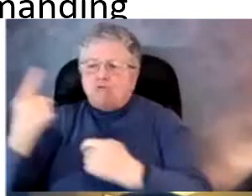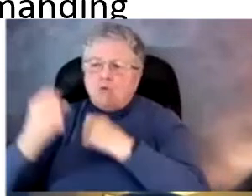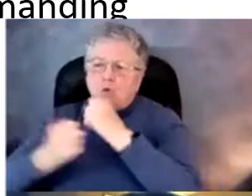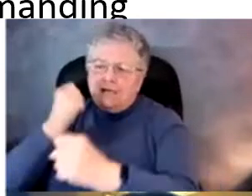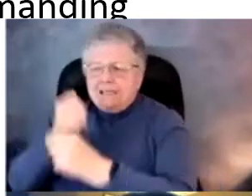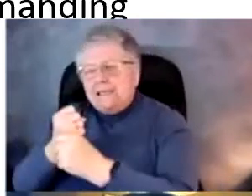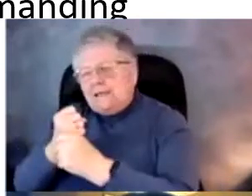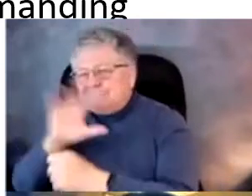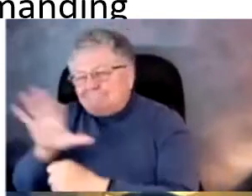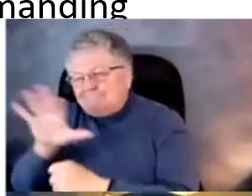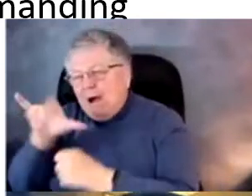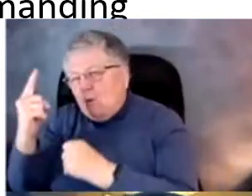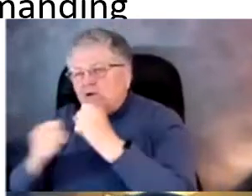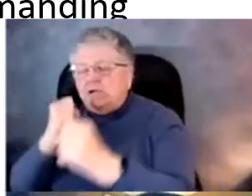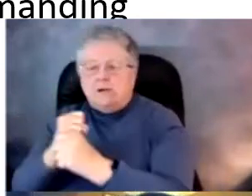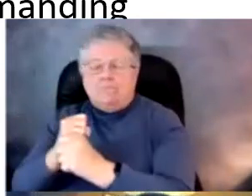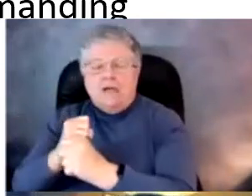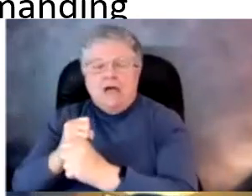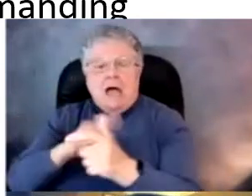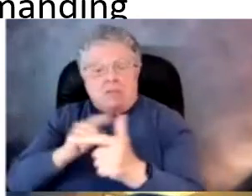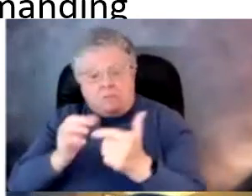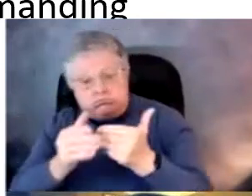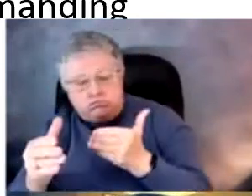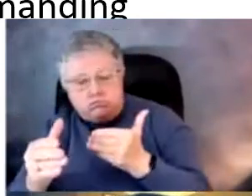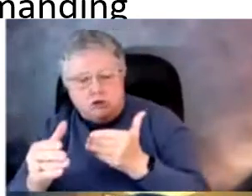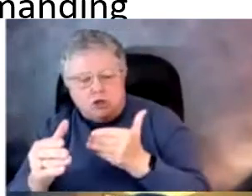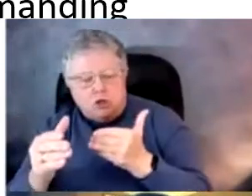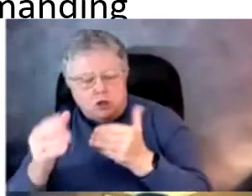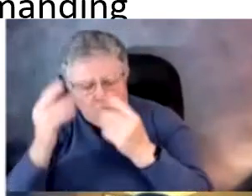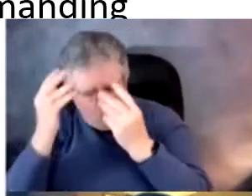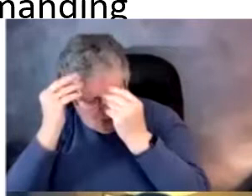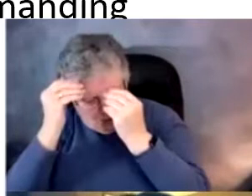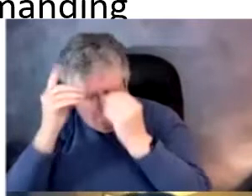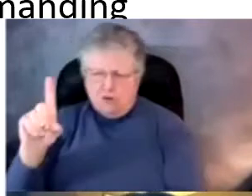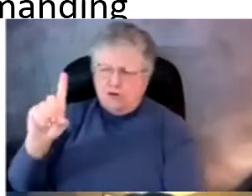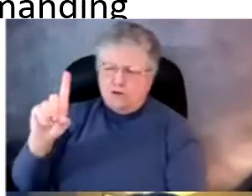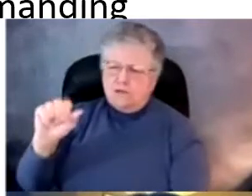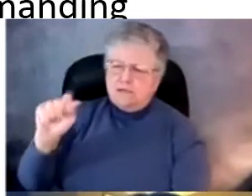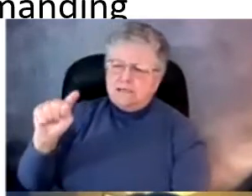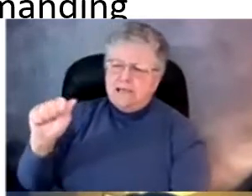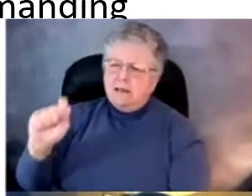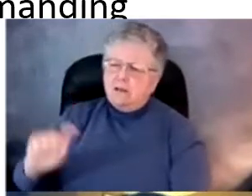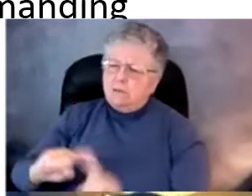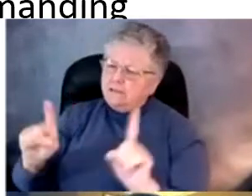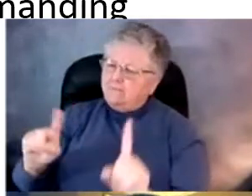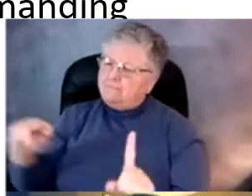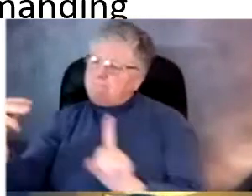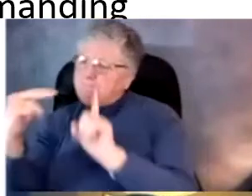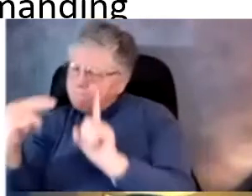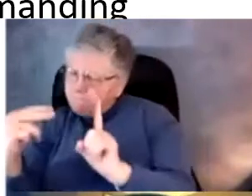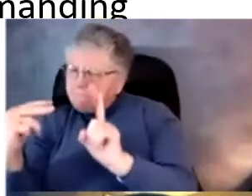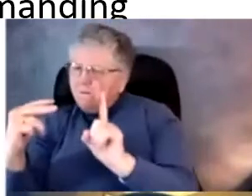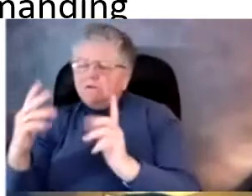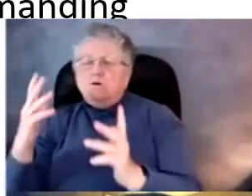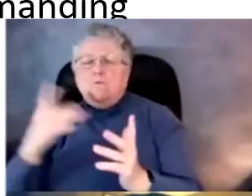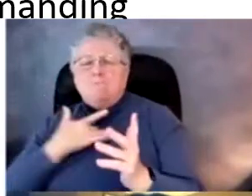a little bit differently about data and feeling maybe more comfortable if you want to participate in this group